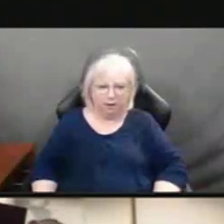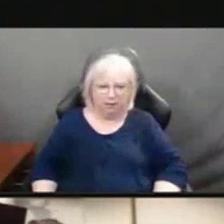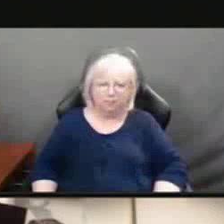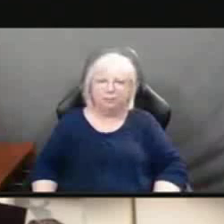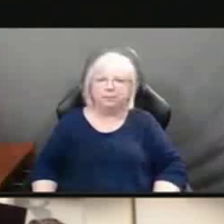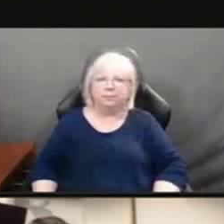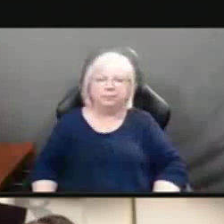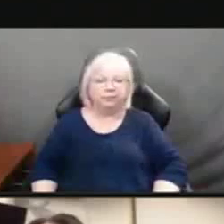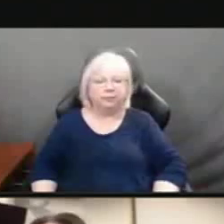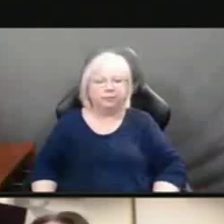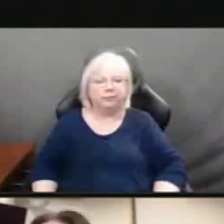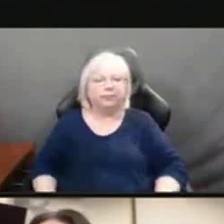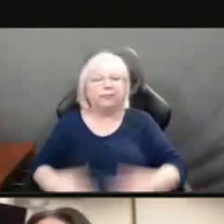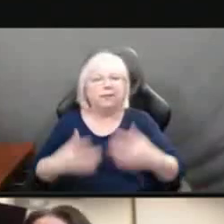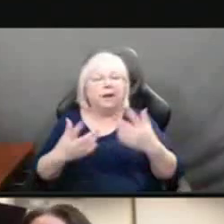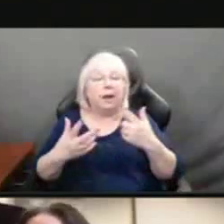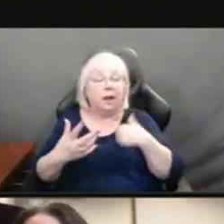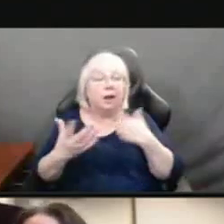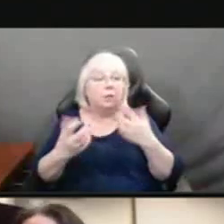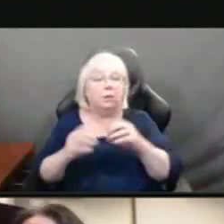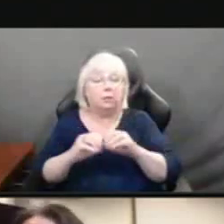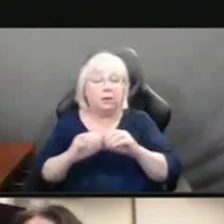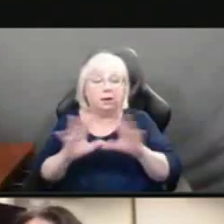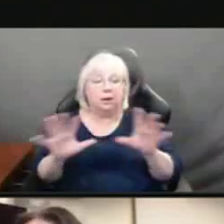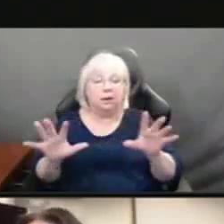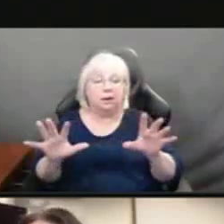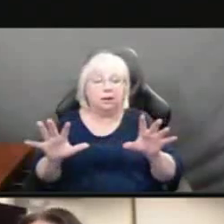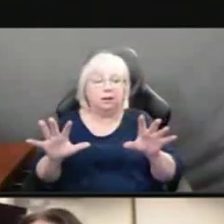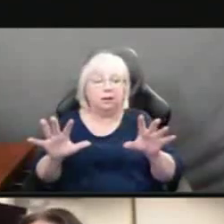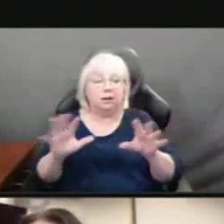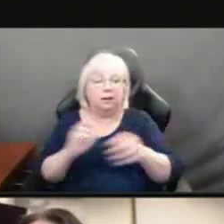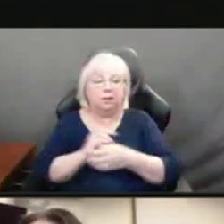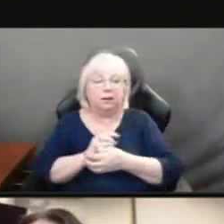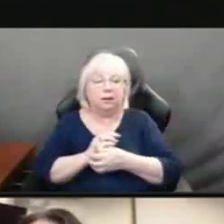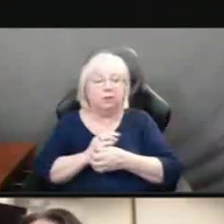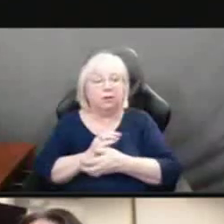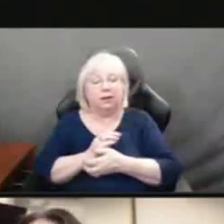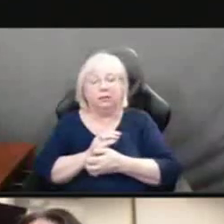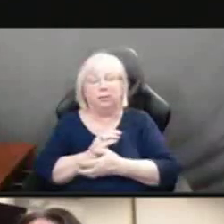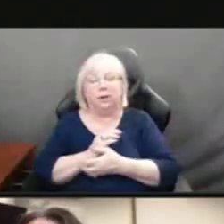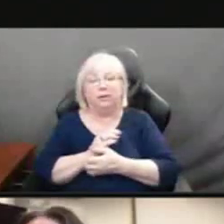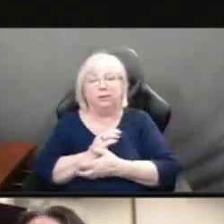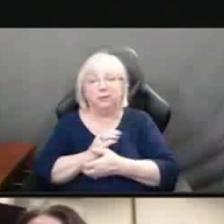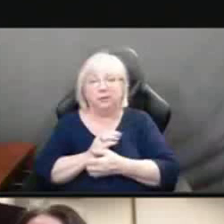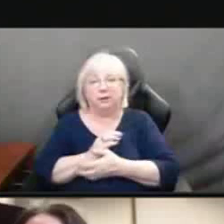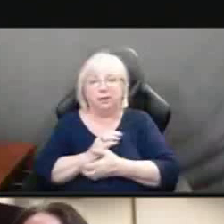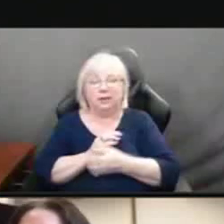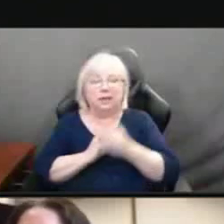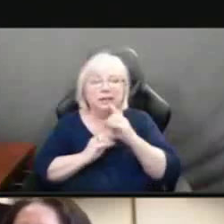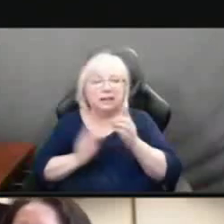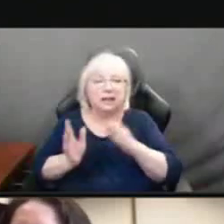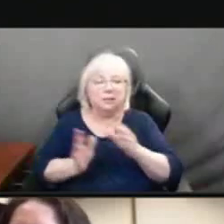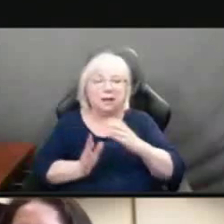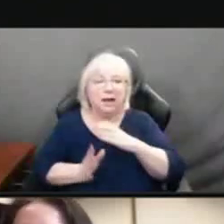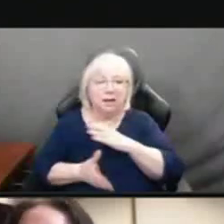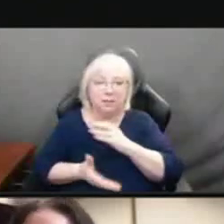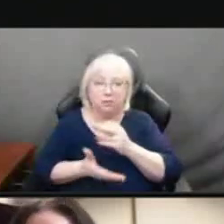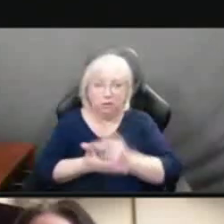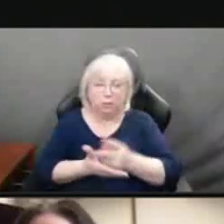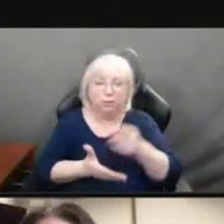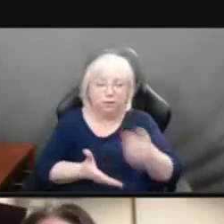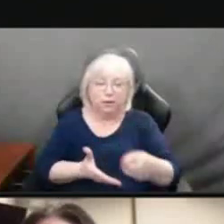And I just want this to be clear for the record. But did the Planning Commission approve